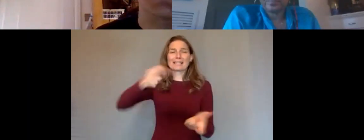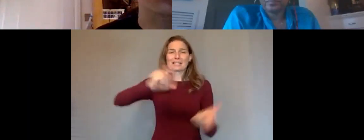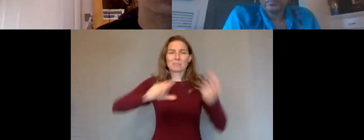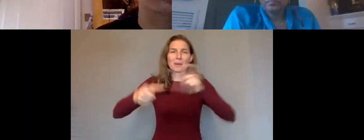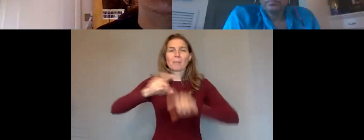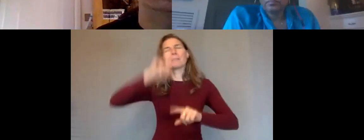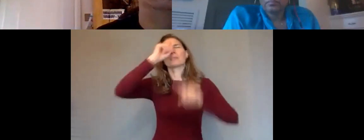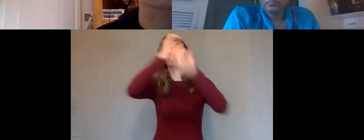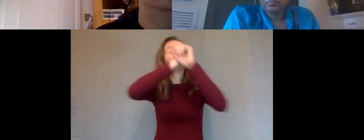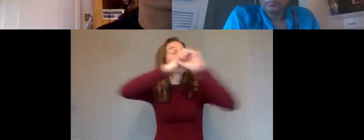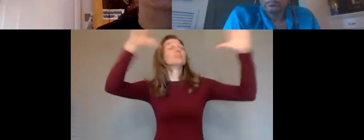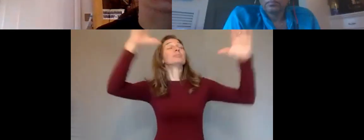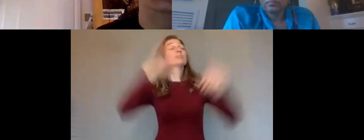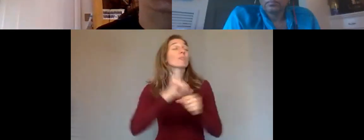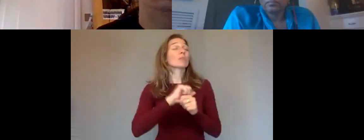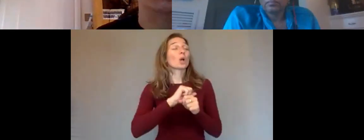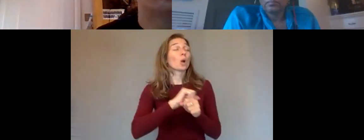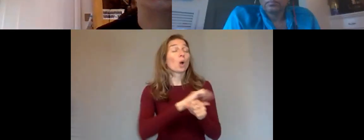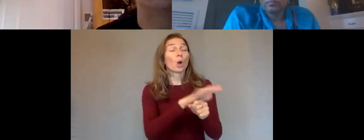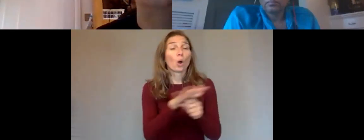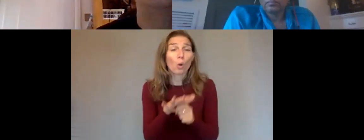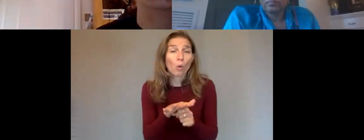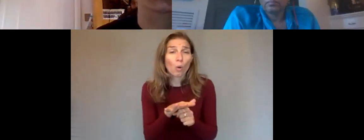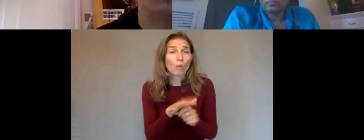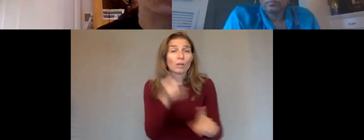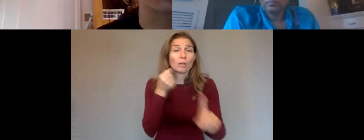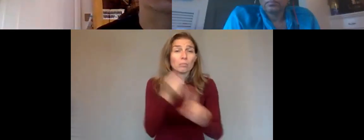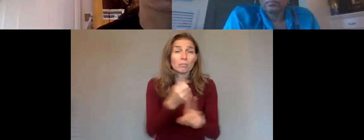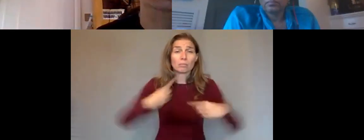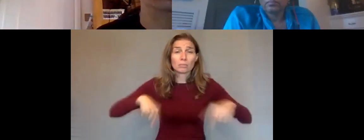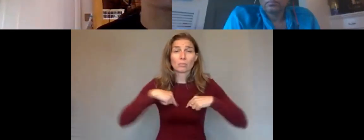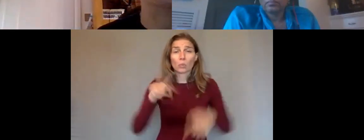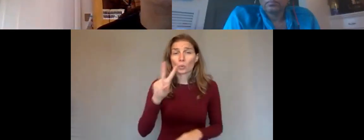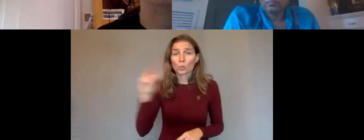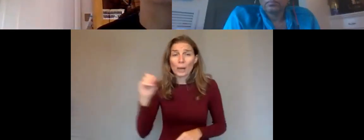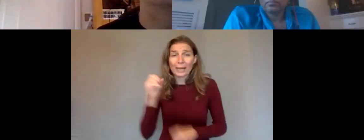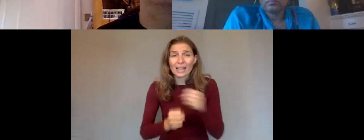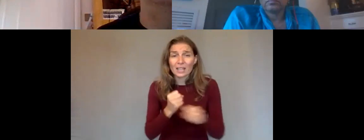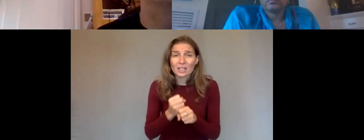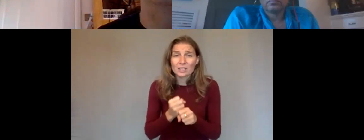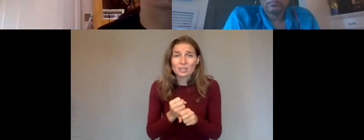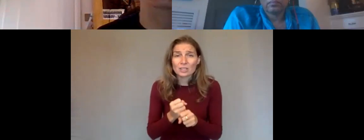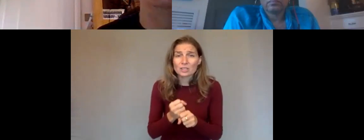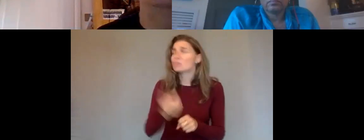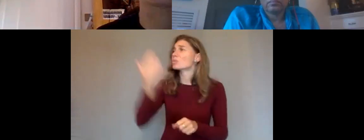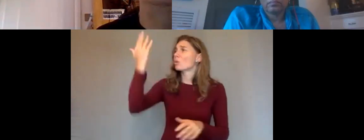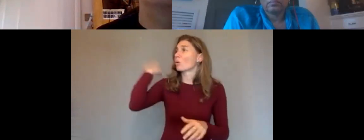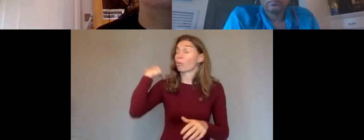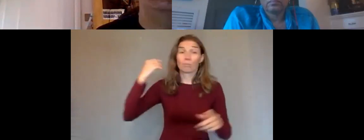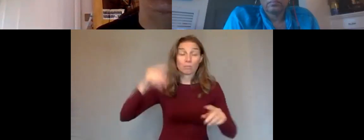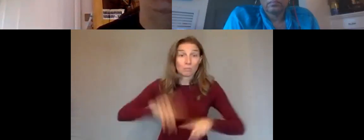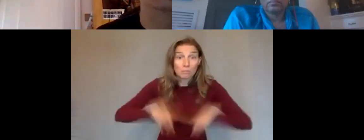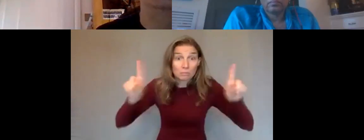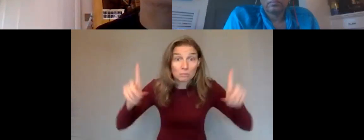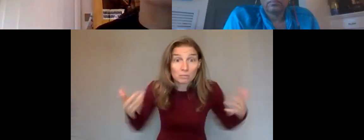Imagine if we had COVID hit us 20 years ago and how different the world would be. There